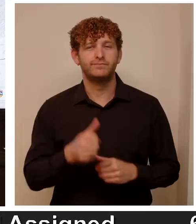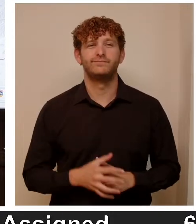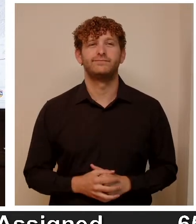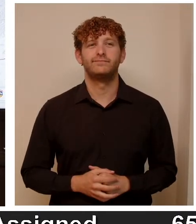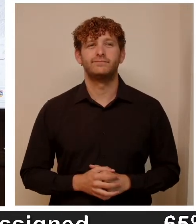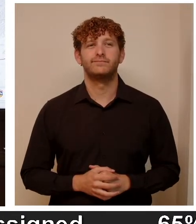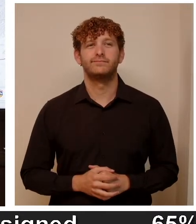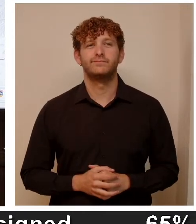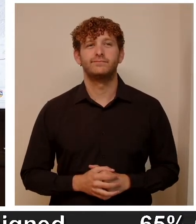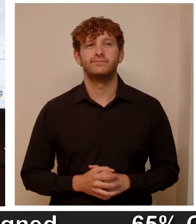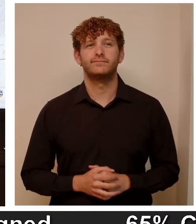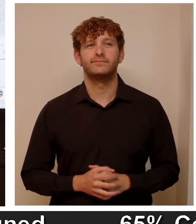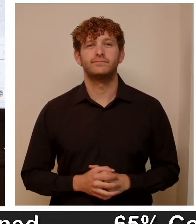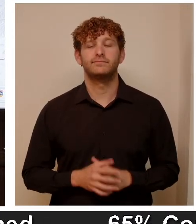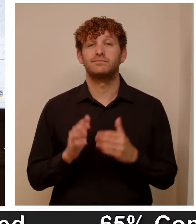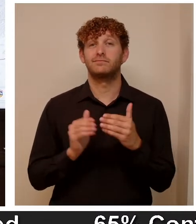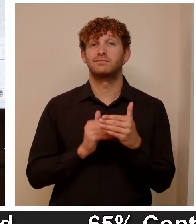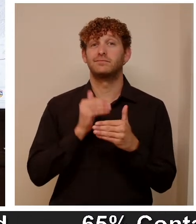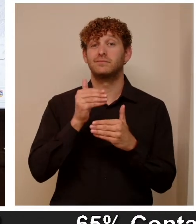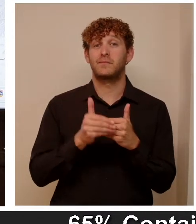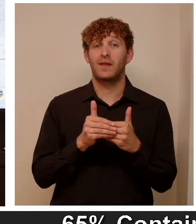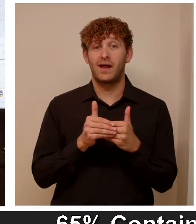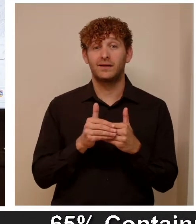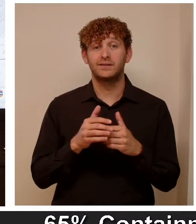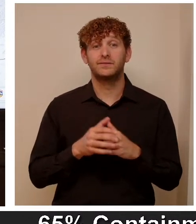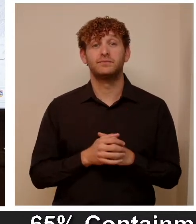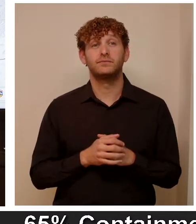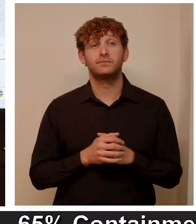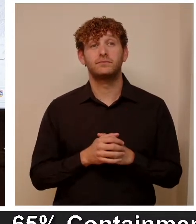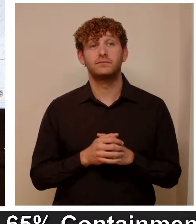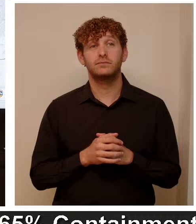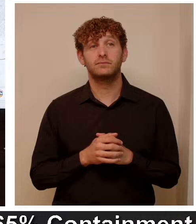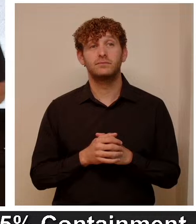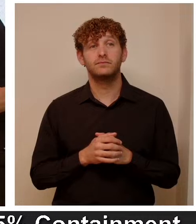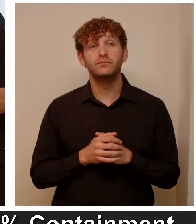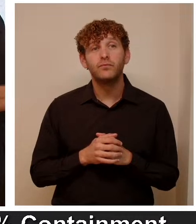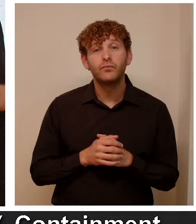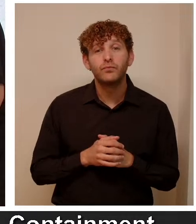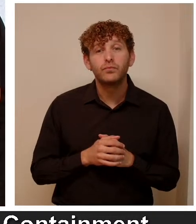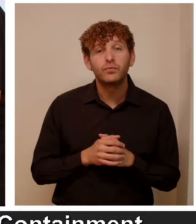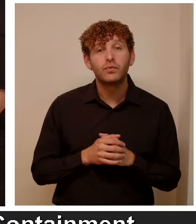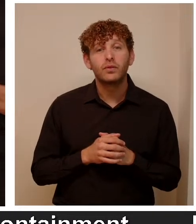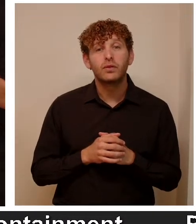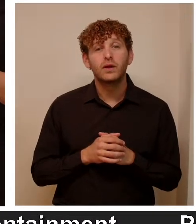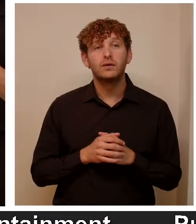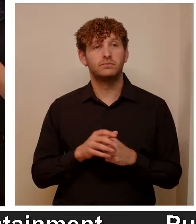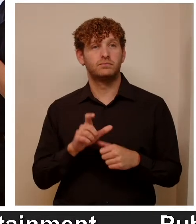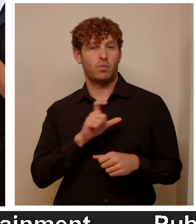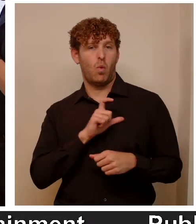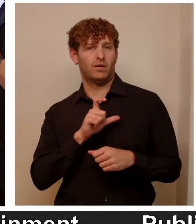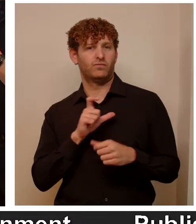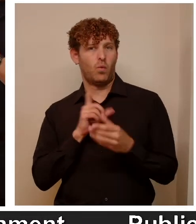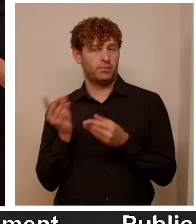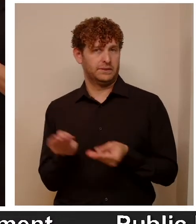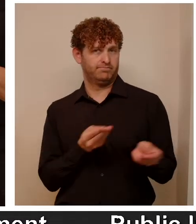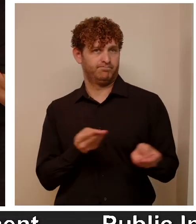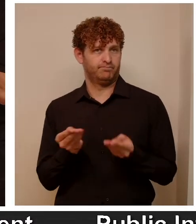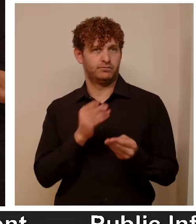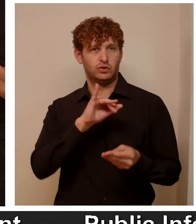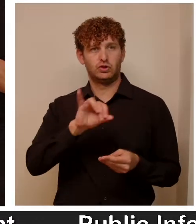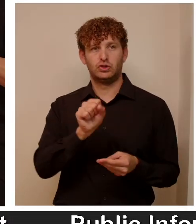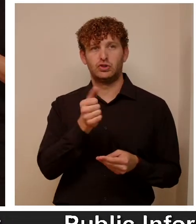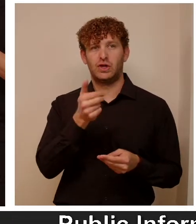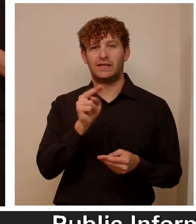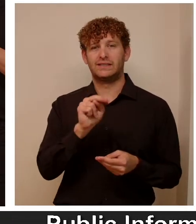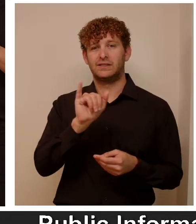Next up is Law Enforcement Liaison Jason Jarrett to talk about repopulation procedures. Good afternoon. We